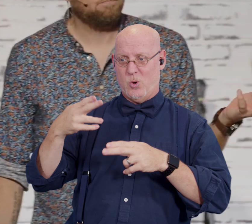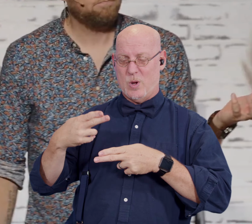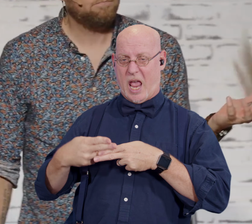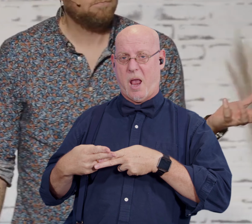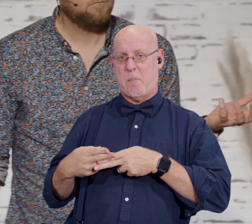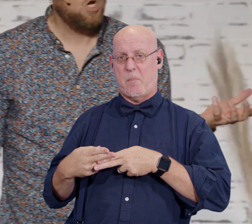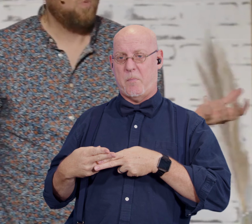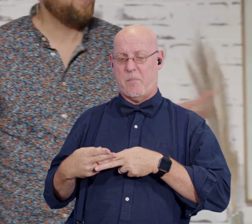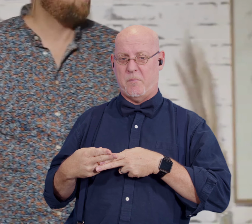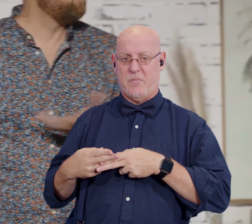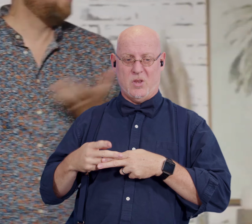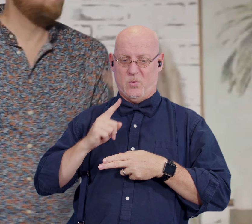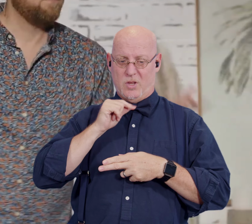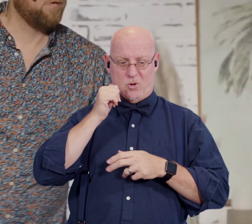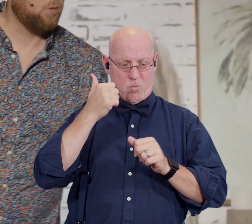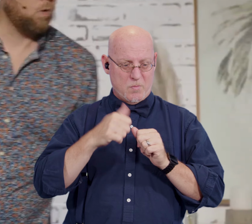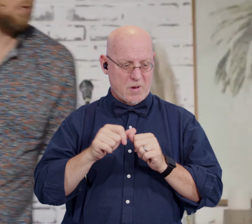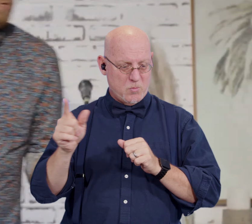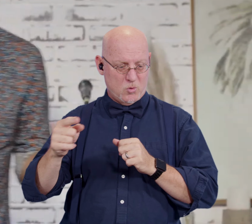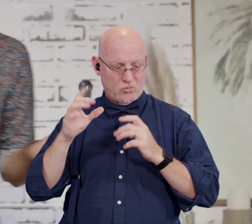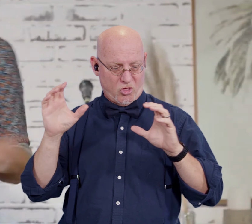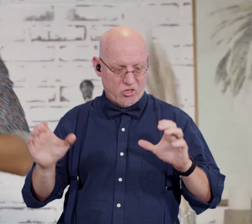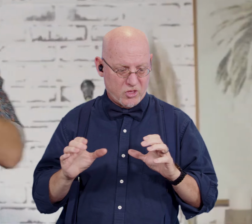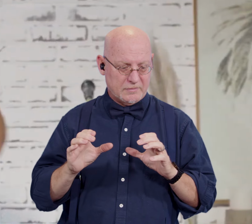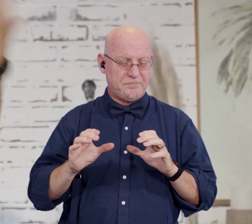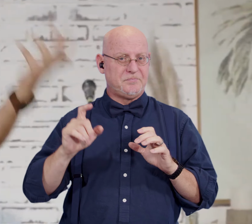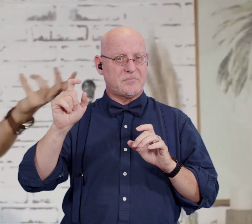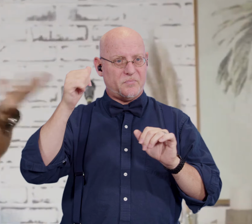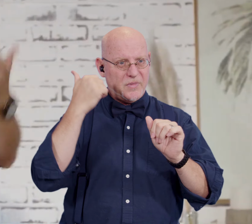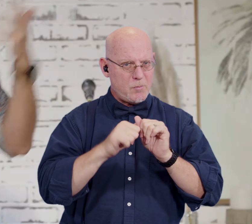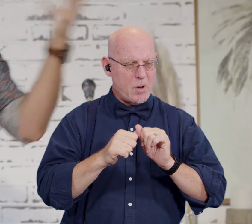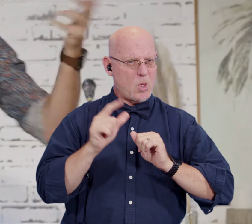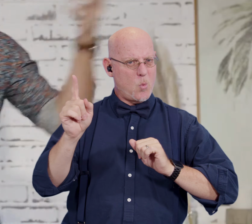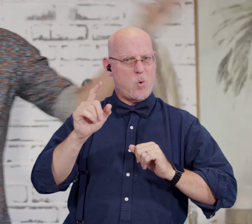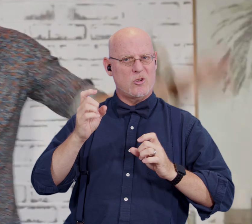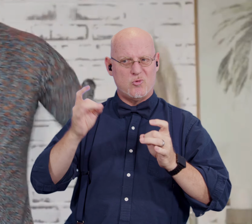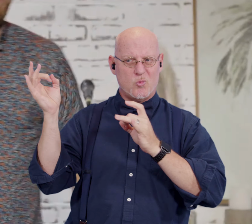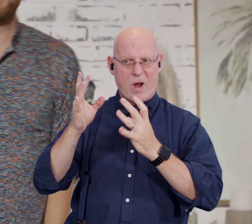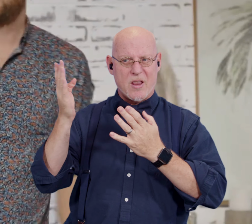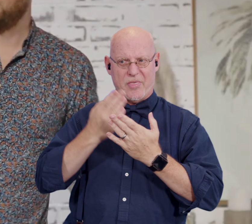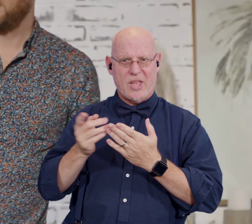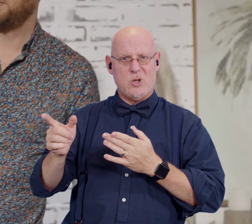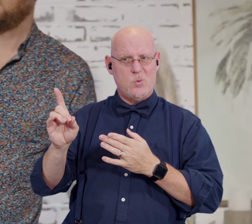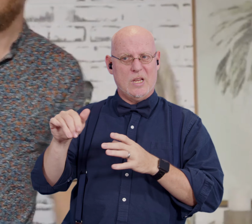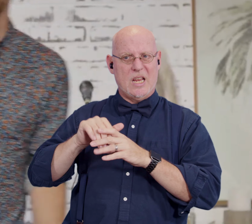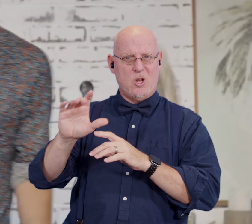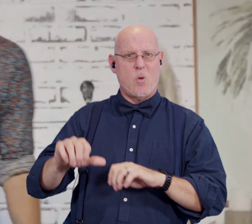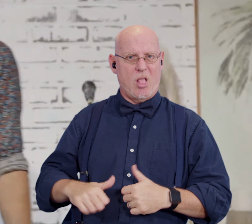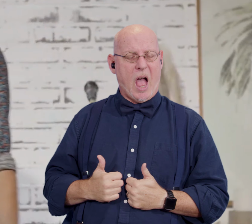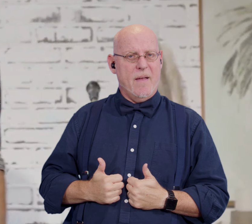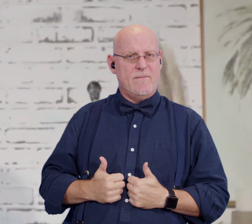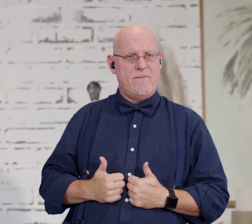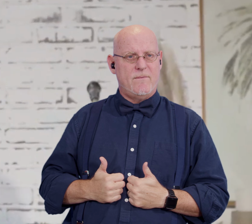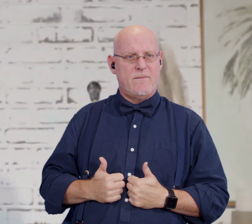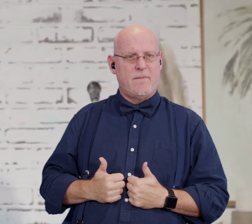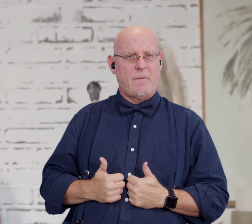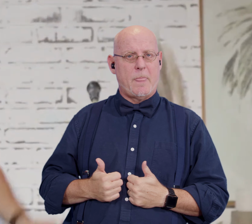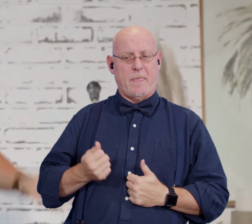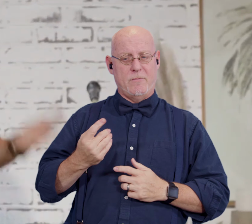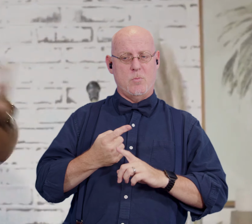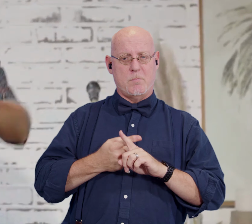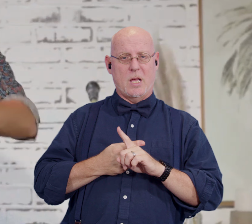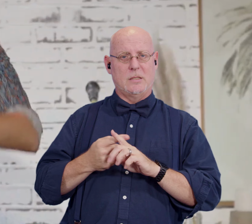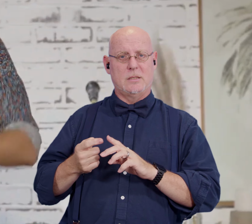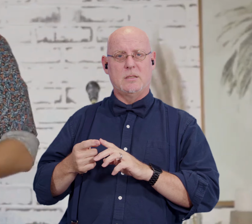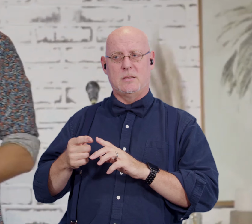name. We don't really remember your works. We have to be reminded of the one tragic thing that you did in your life. And then within a few